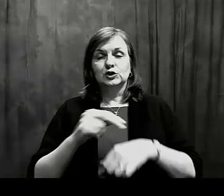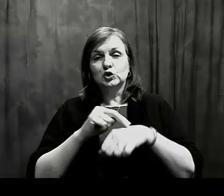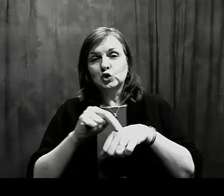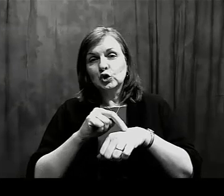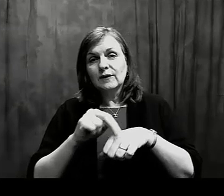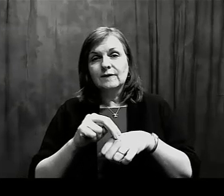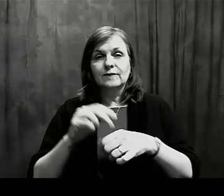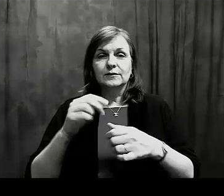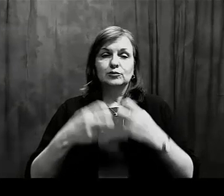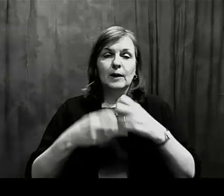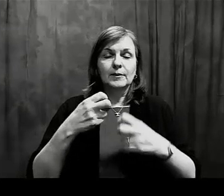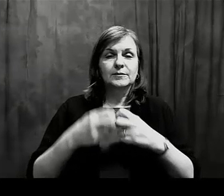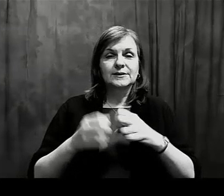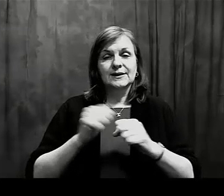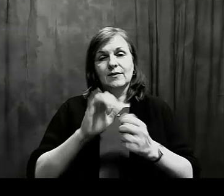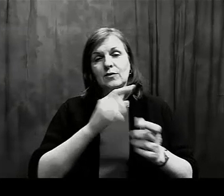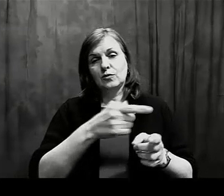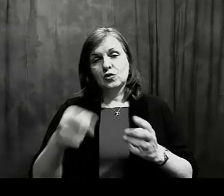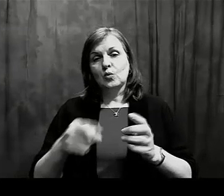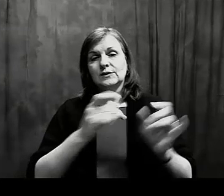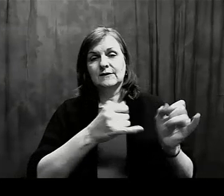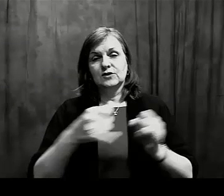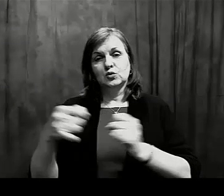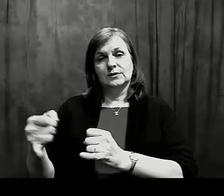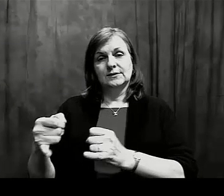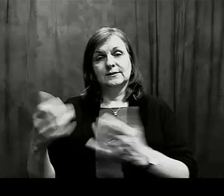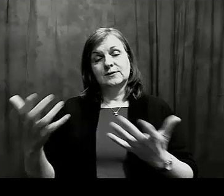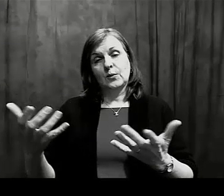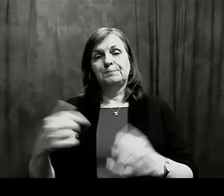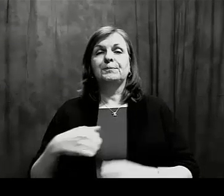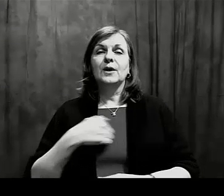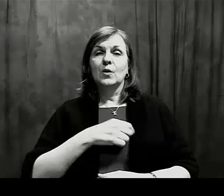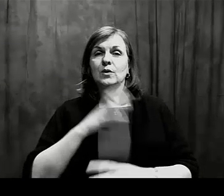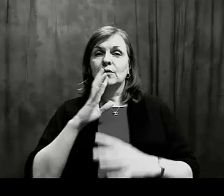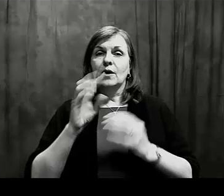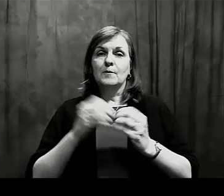life and neurological disorders in these